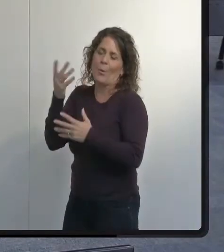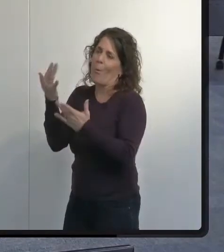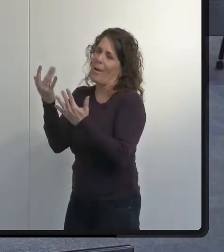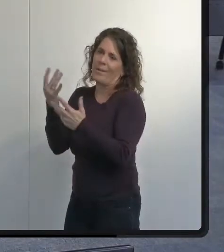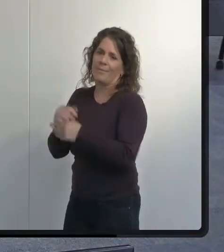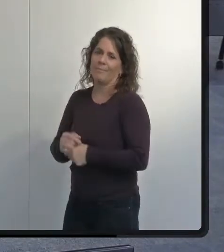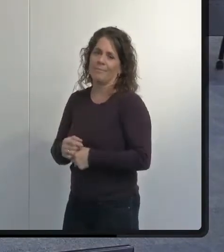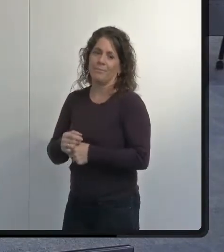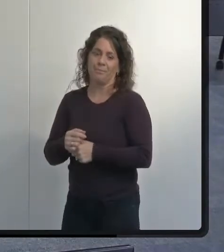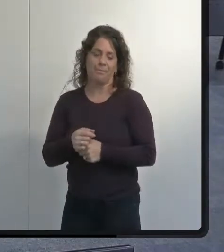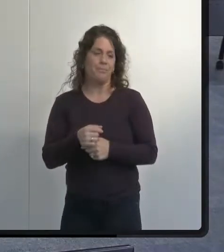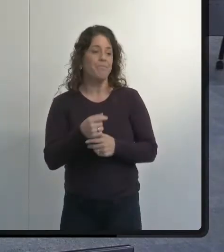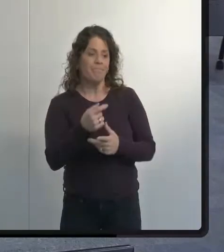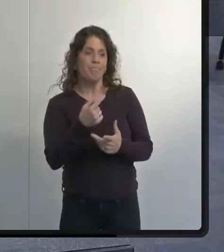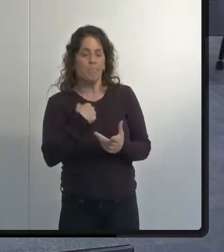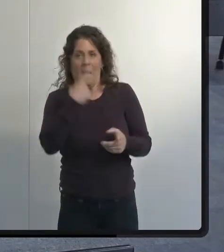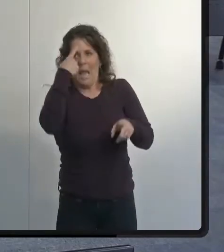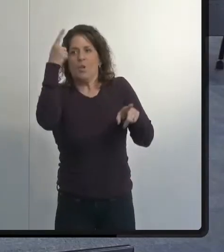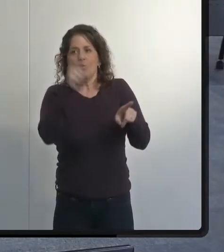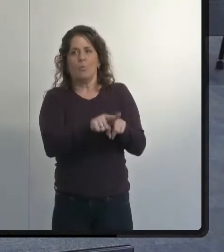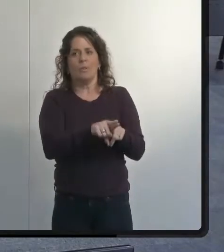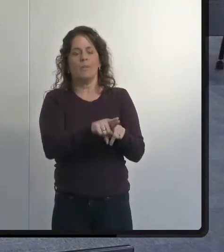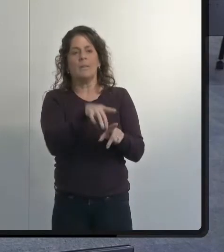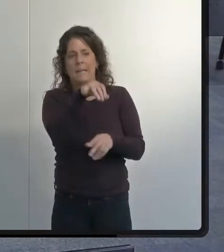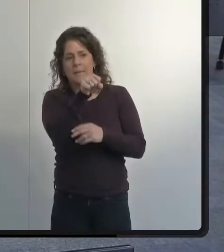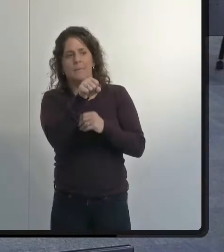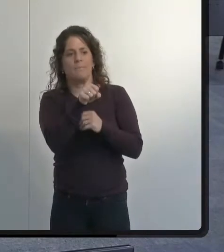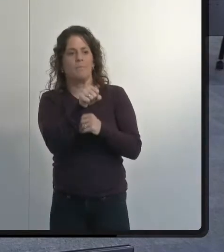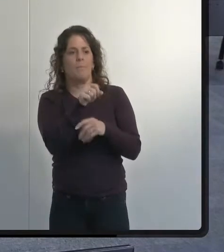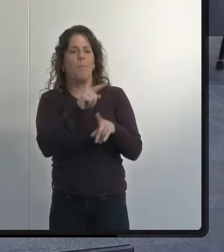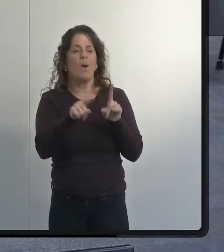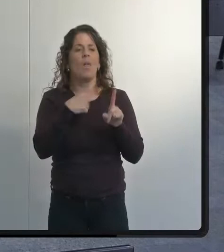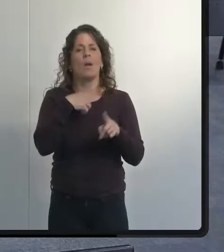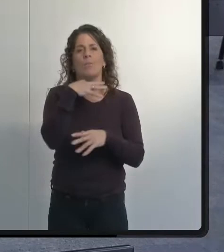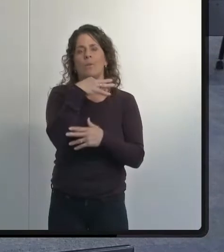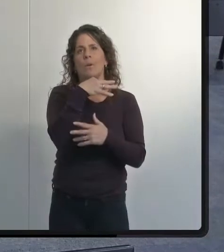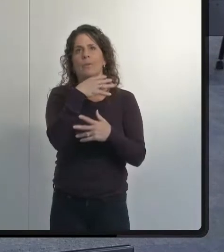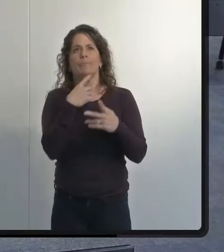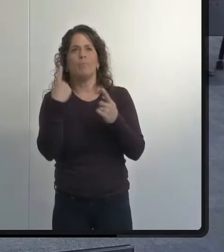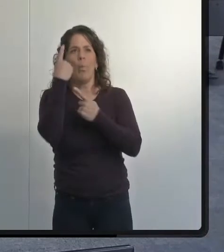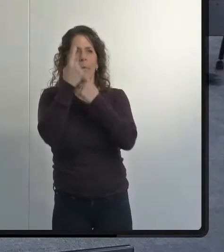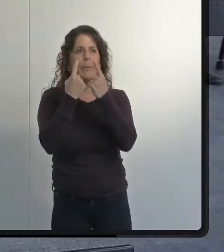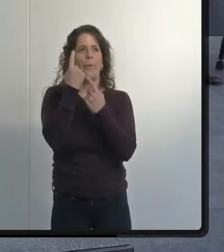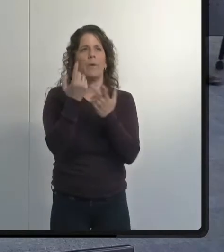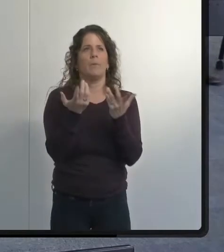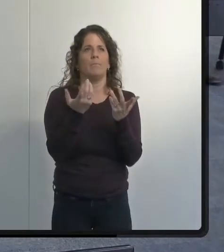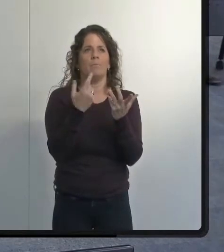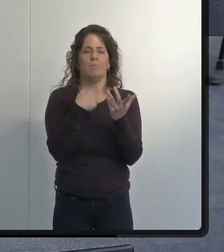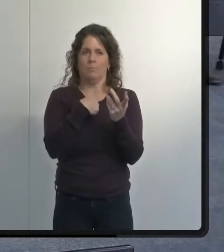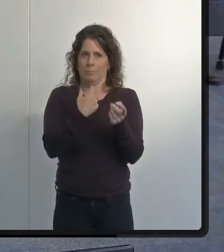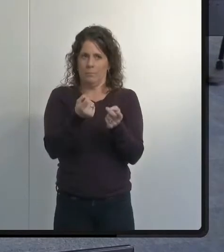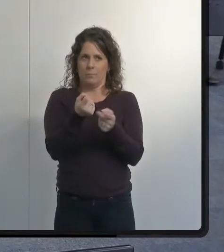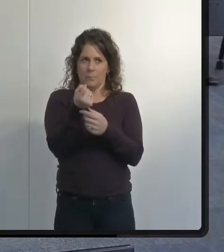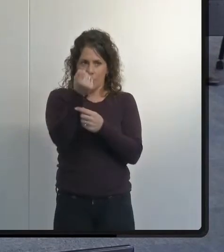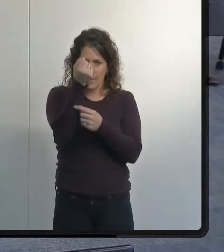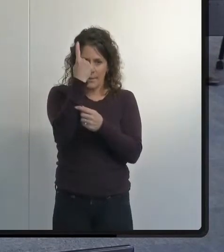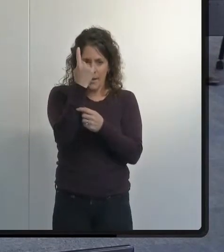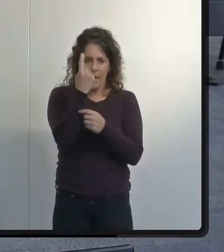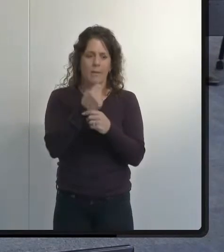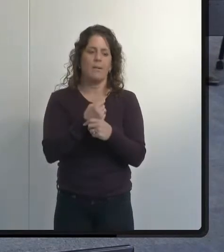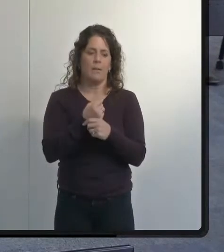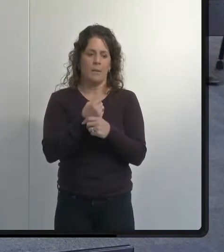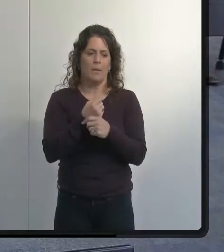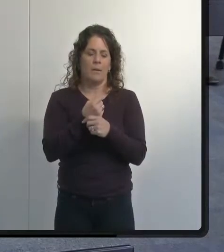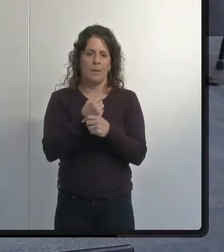I agree on that one. I'm just wondering, I understand that the start